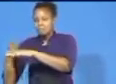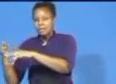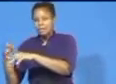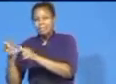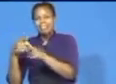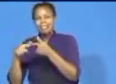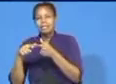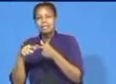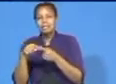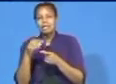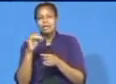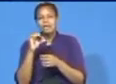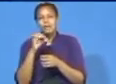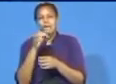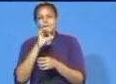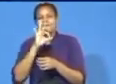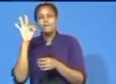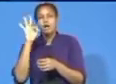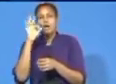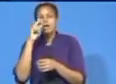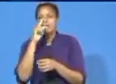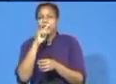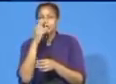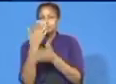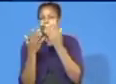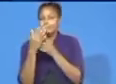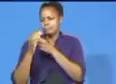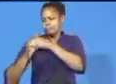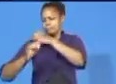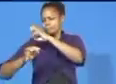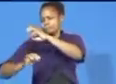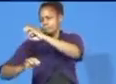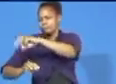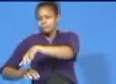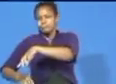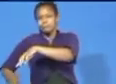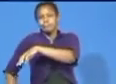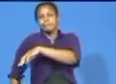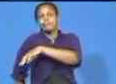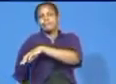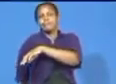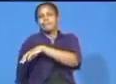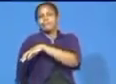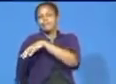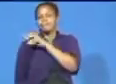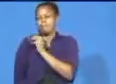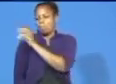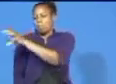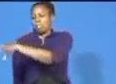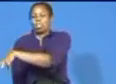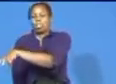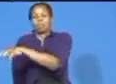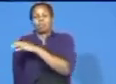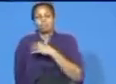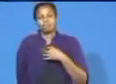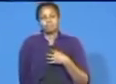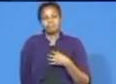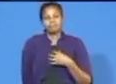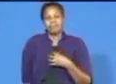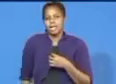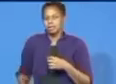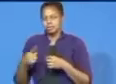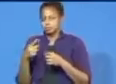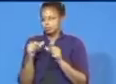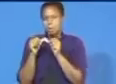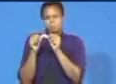she took off her false hand, put it on the chair beside the bed. And as